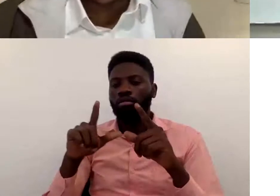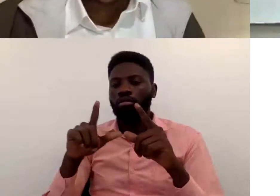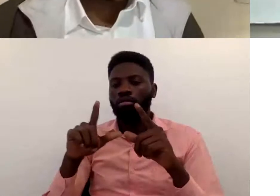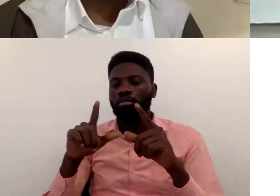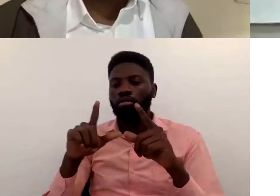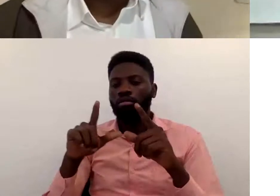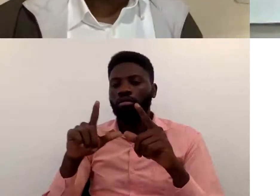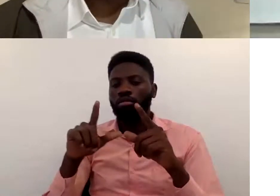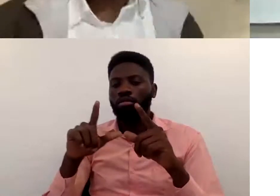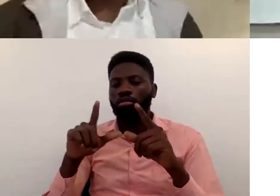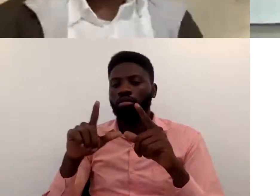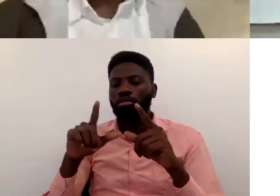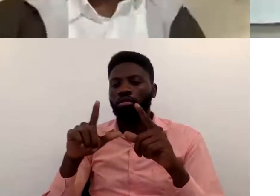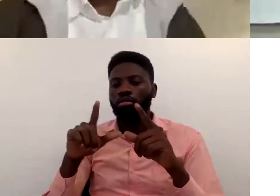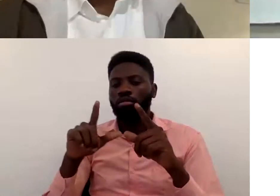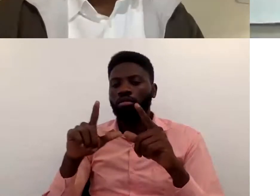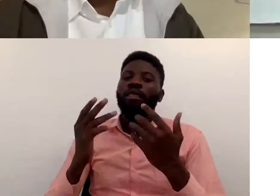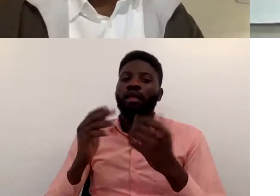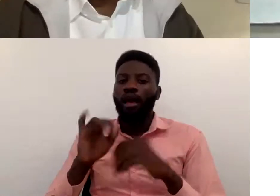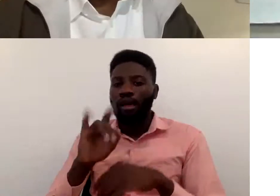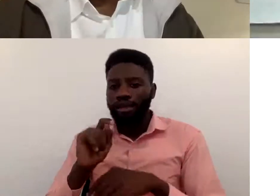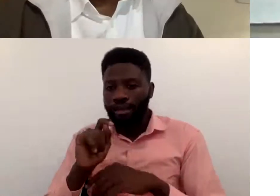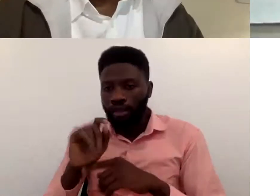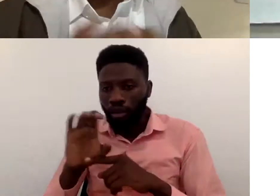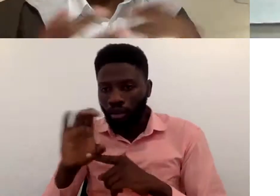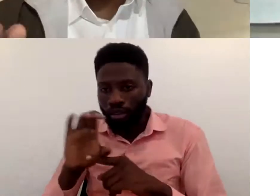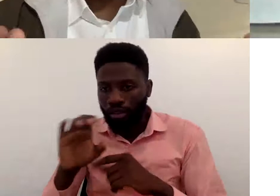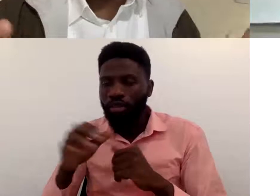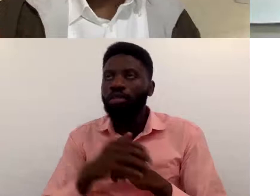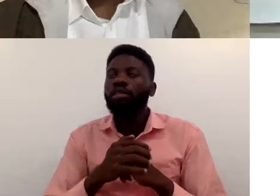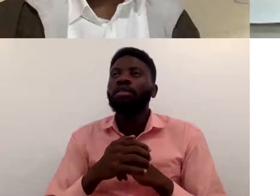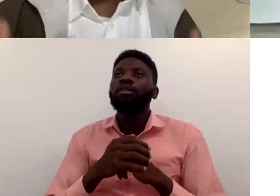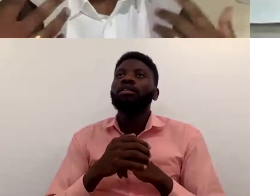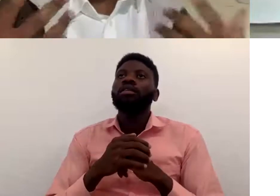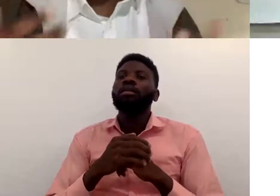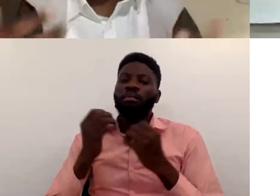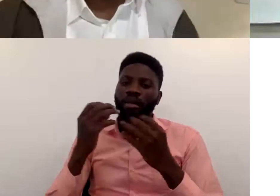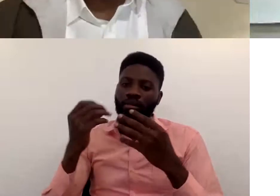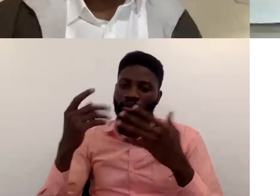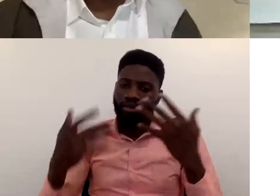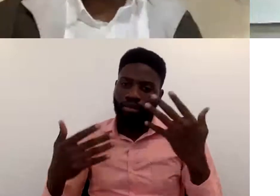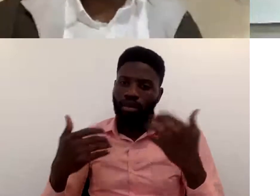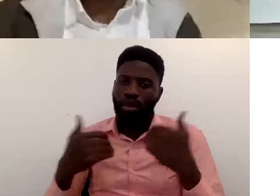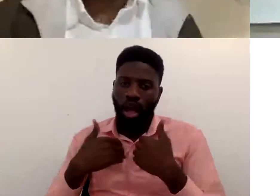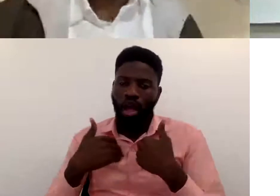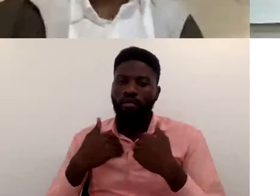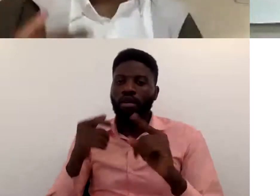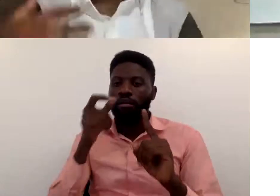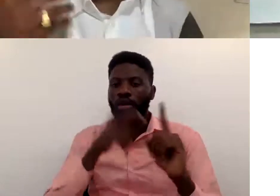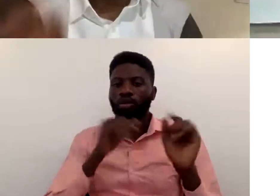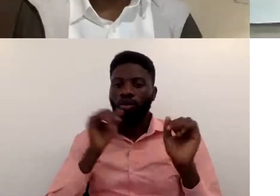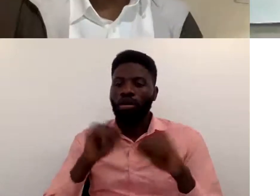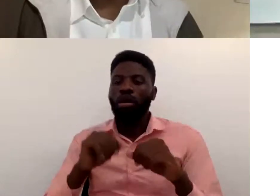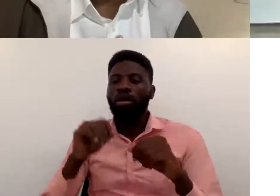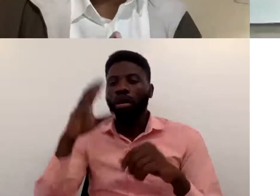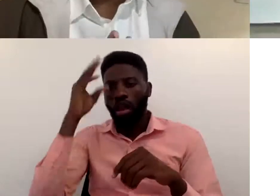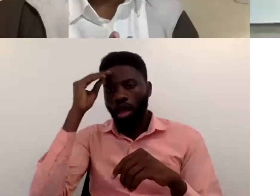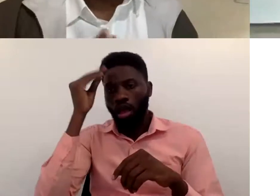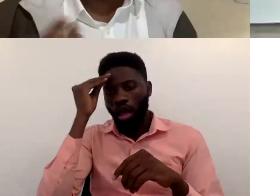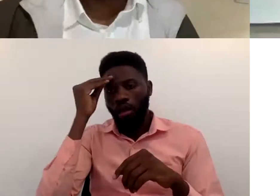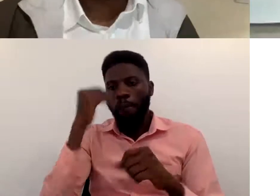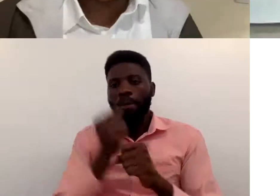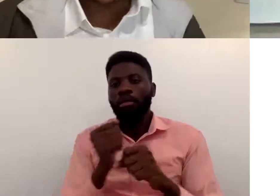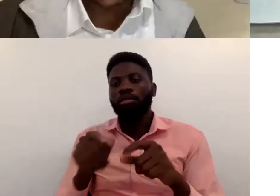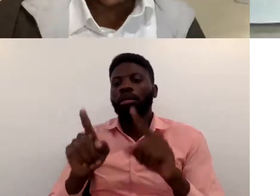space? IT courses, very many of them that one can delve into so that they can make